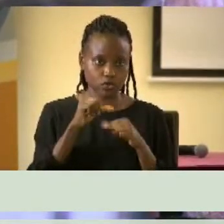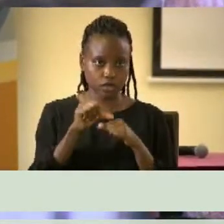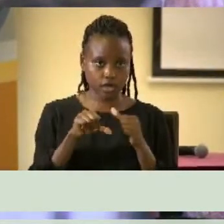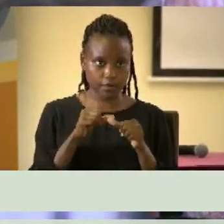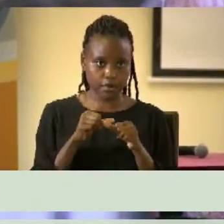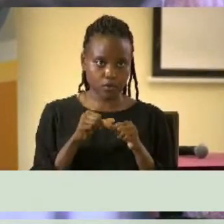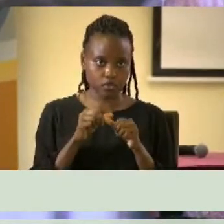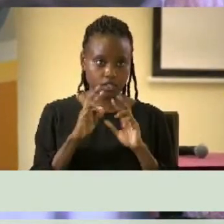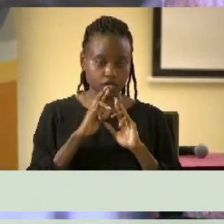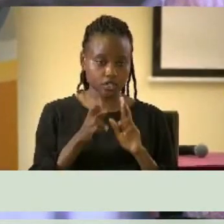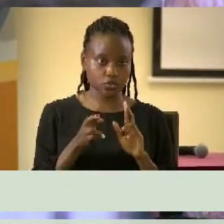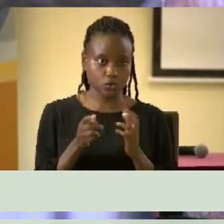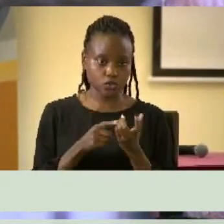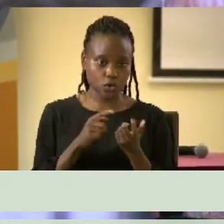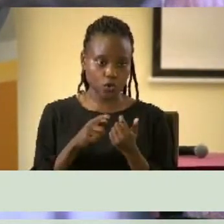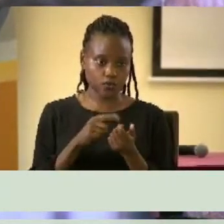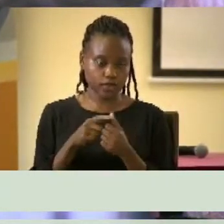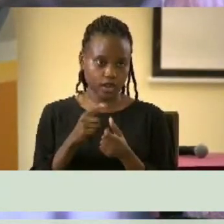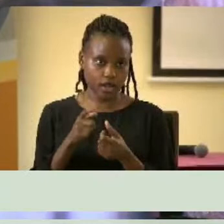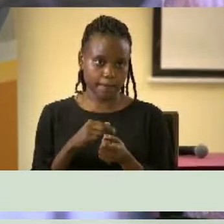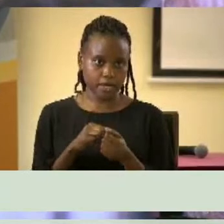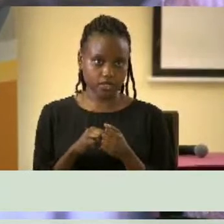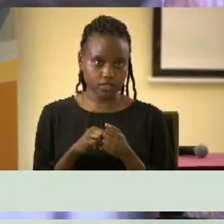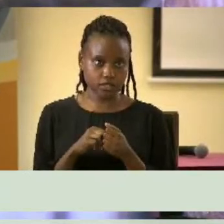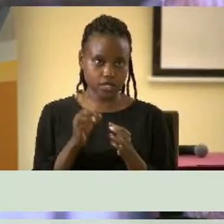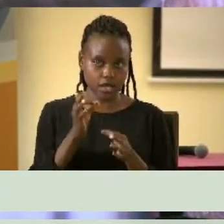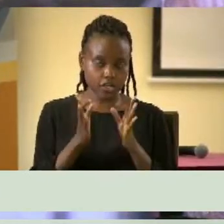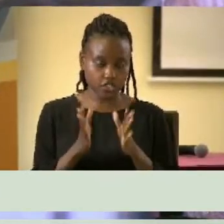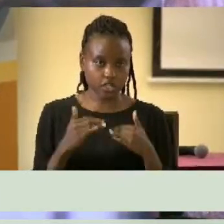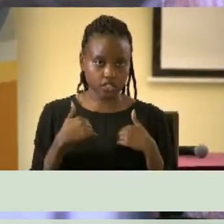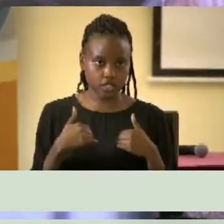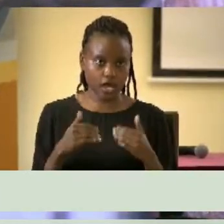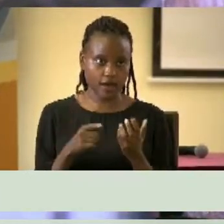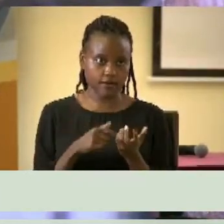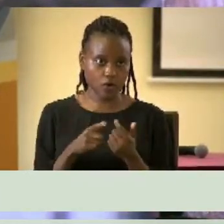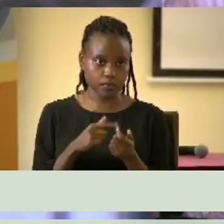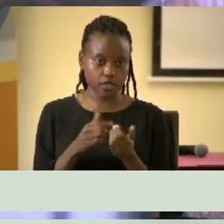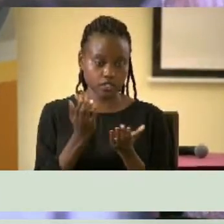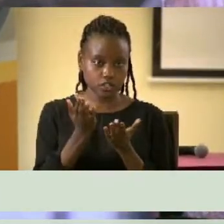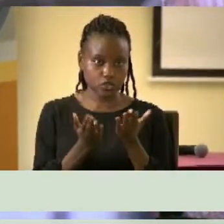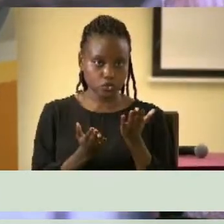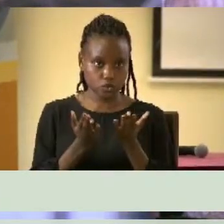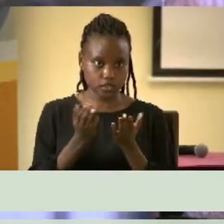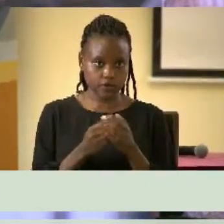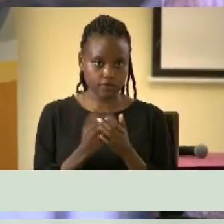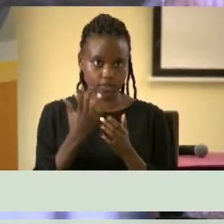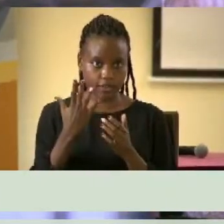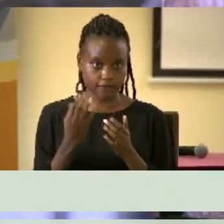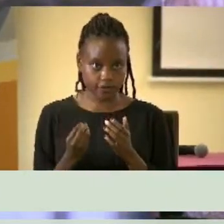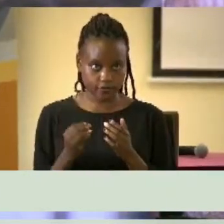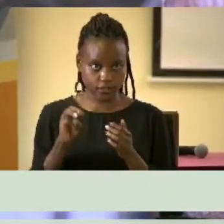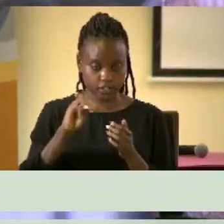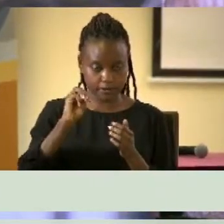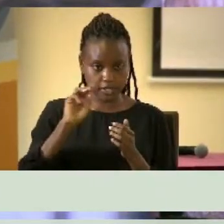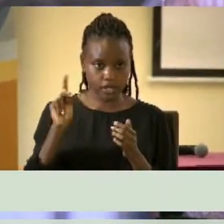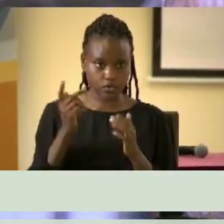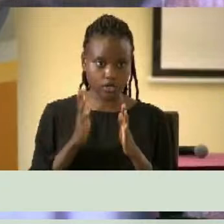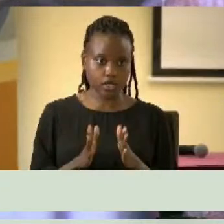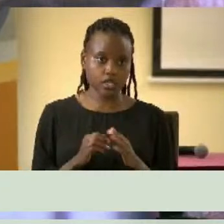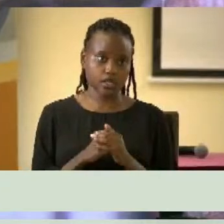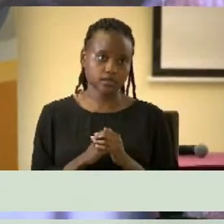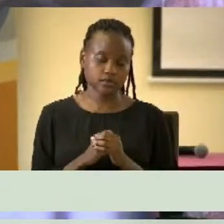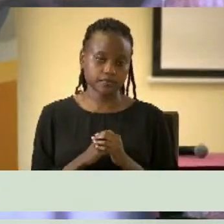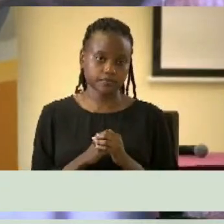of the numbers, just the sheer numbers. How many judges do we have to serve the 50 million Kenyans that we are? We